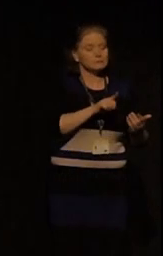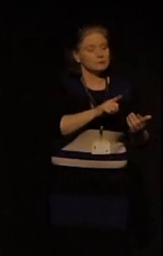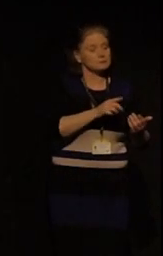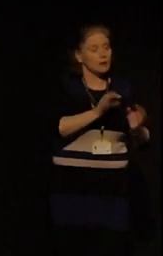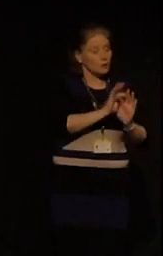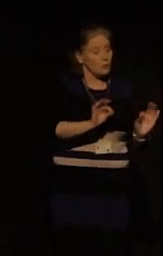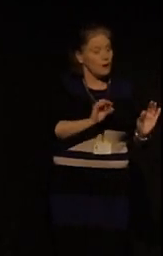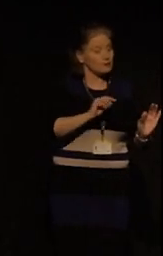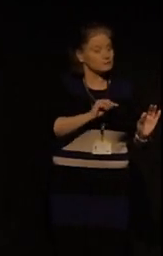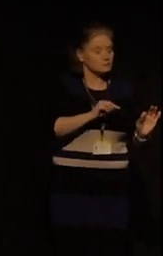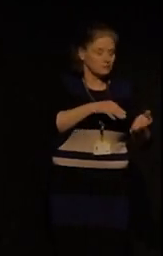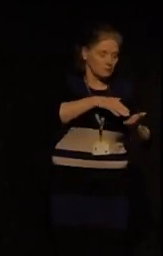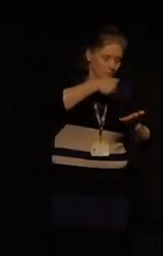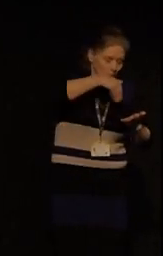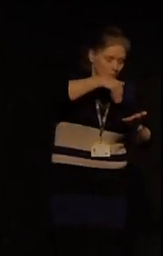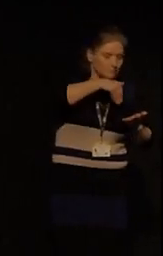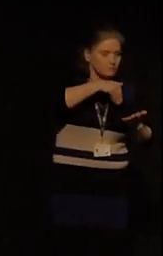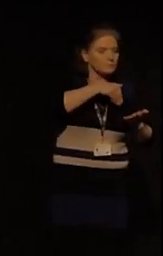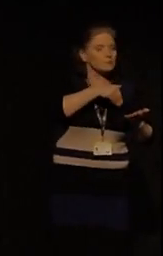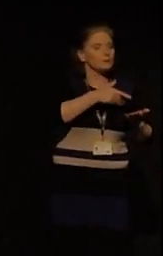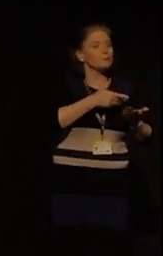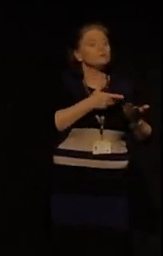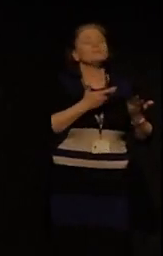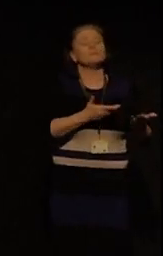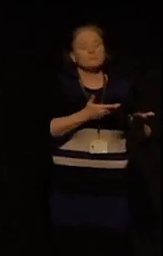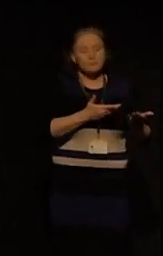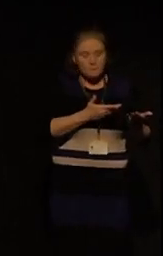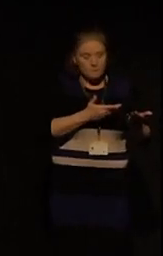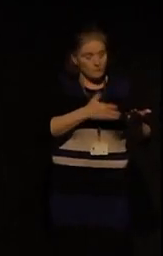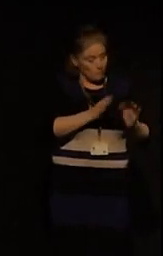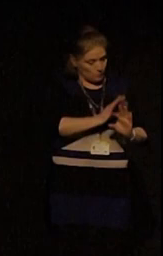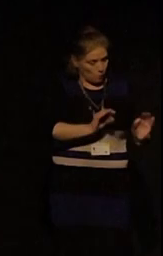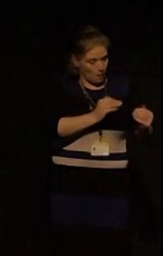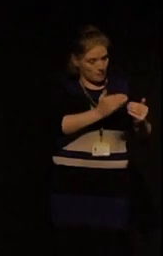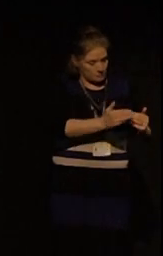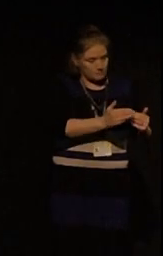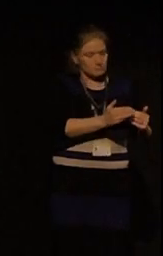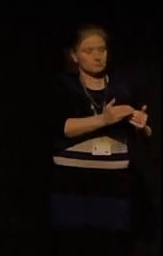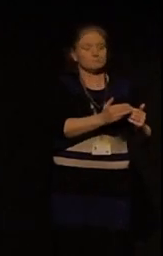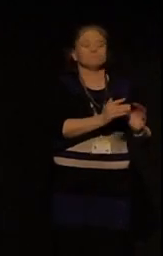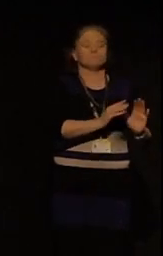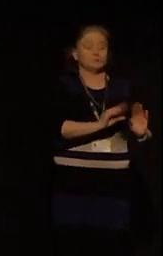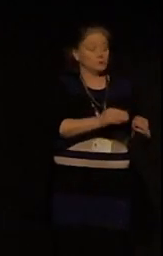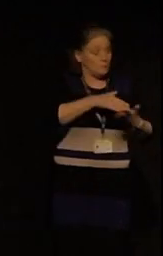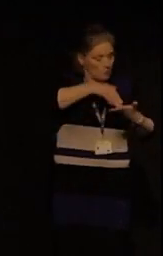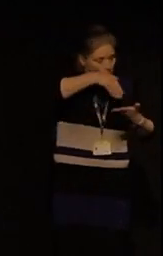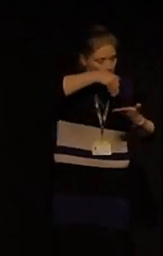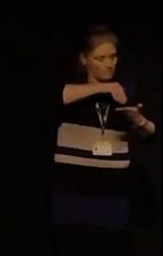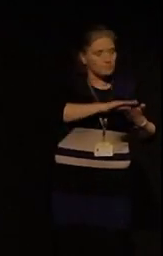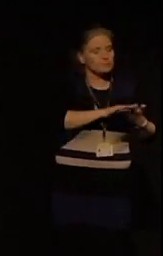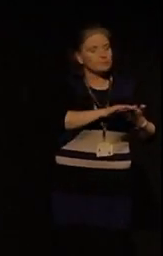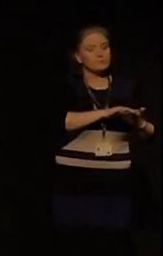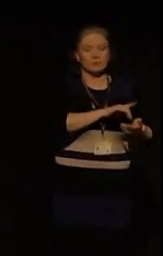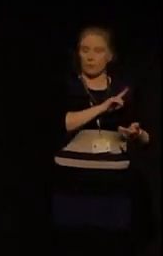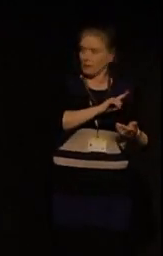interval stopped. Over here, they completely stopped licking when the quiet interval came on. And one of the reasons for that